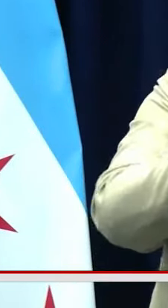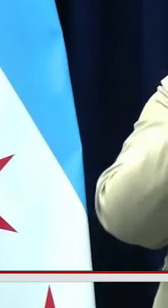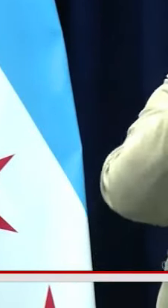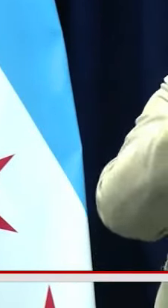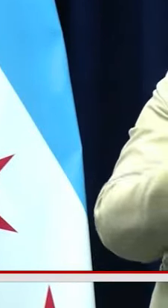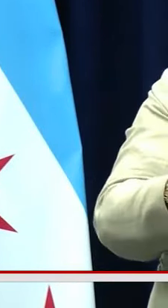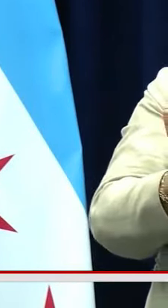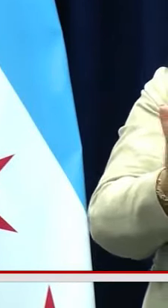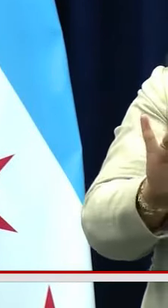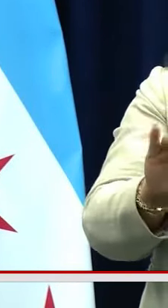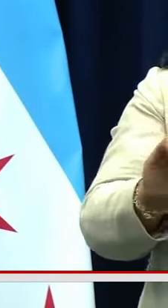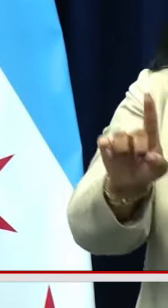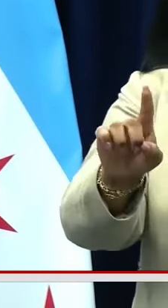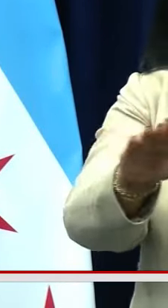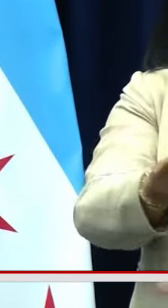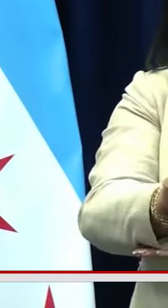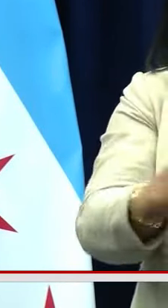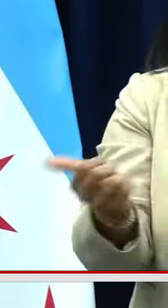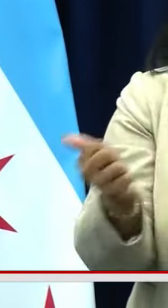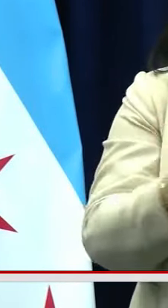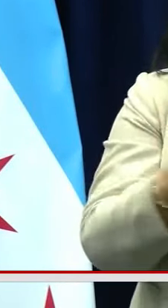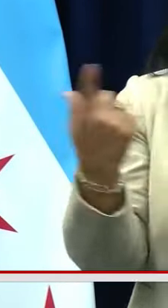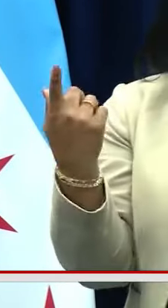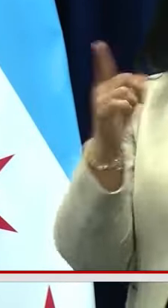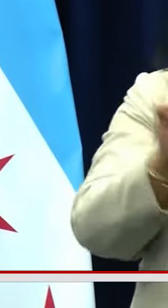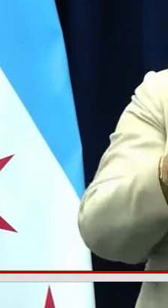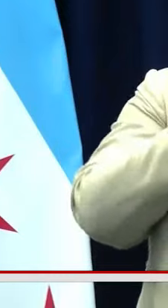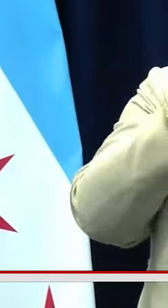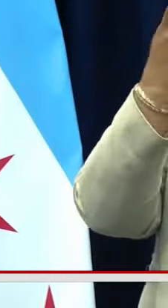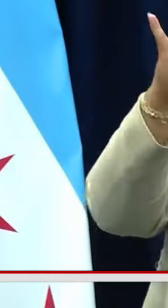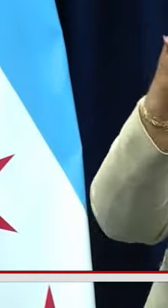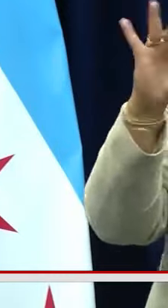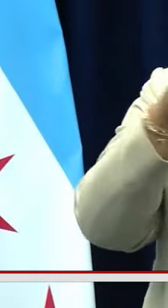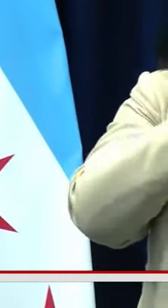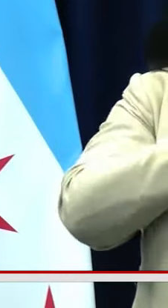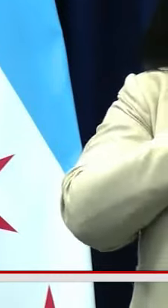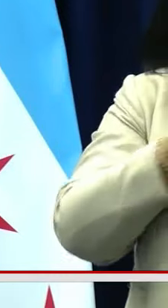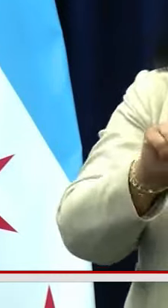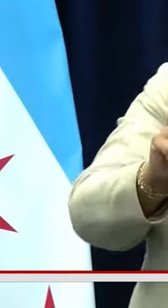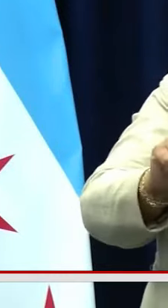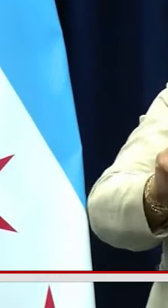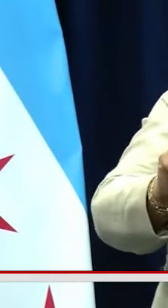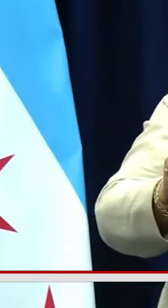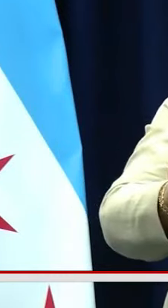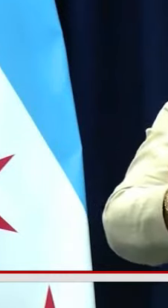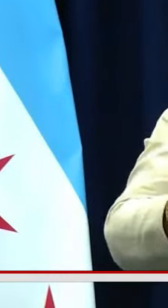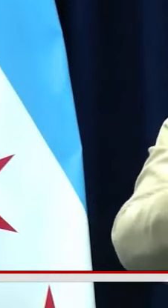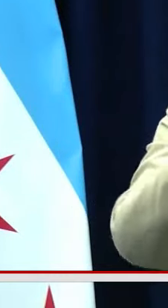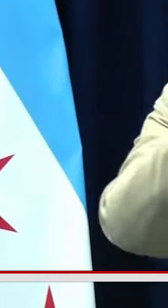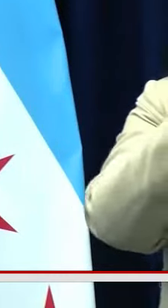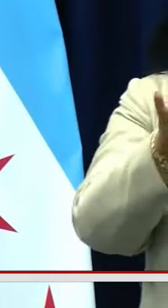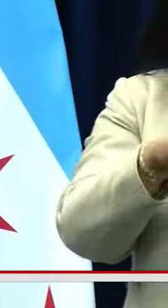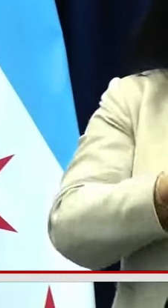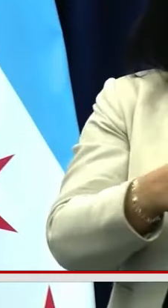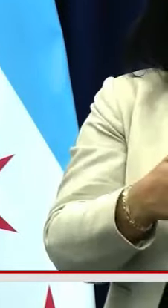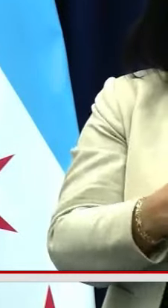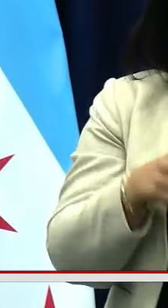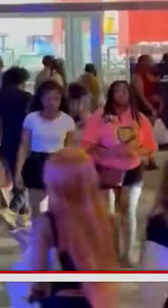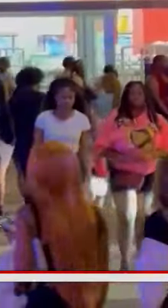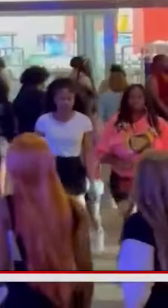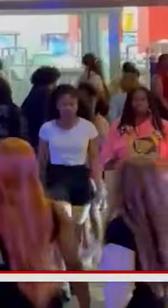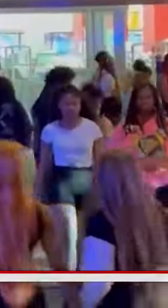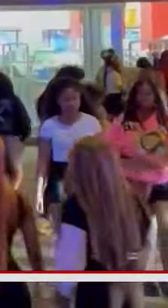at 8:01 with an 18-year-old or a 19-year-old friend, does that count as the